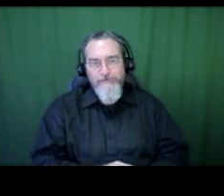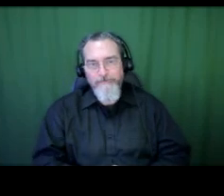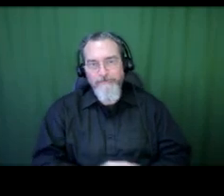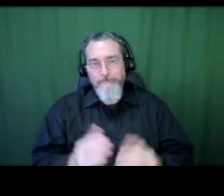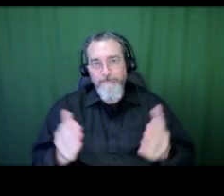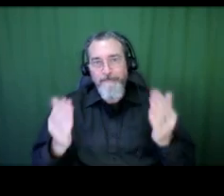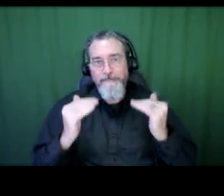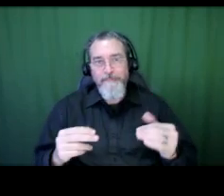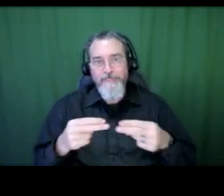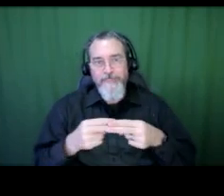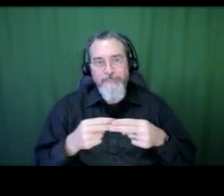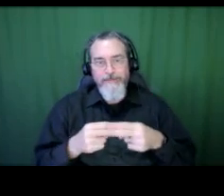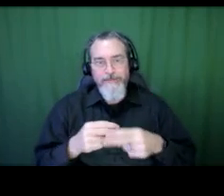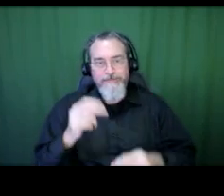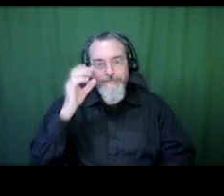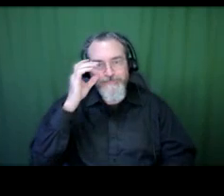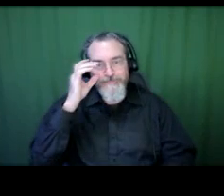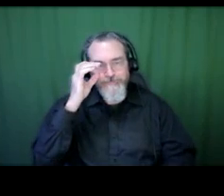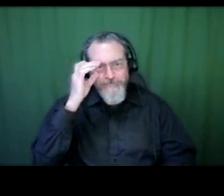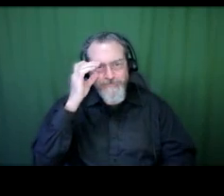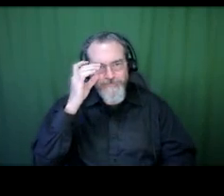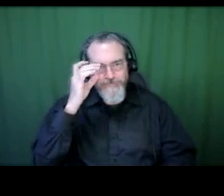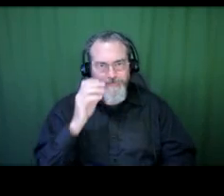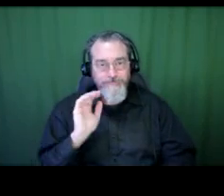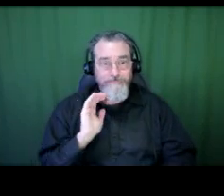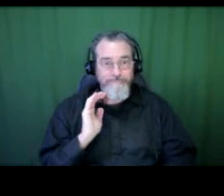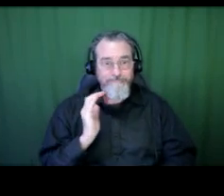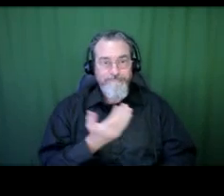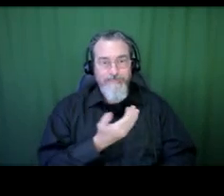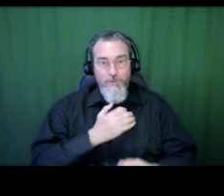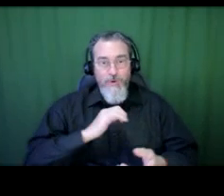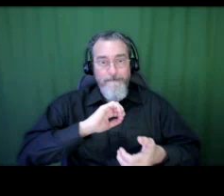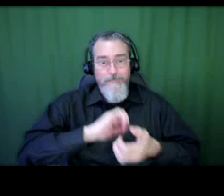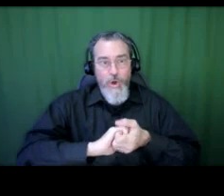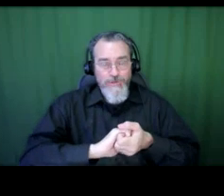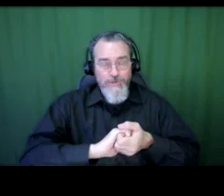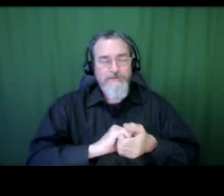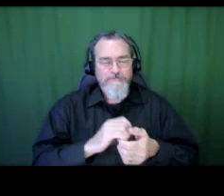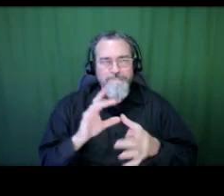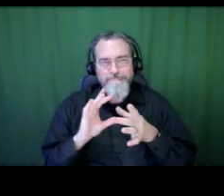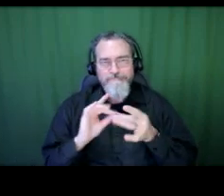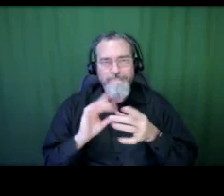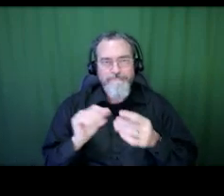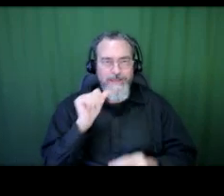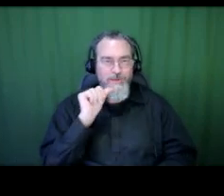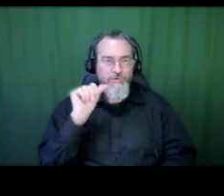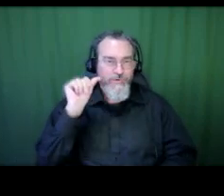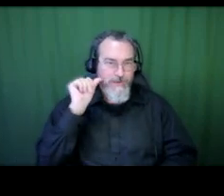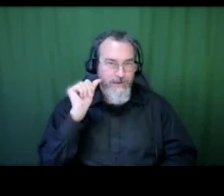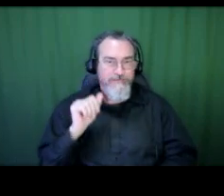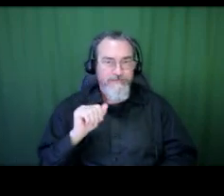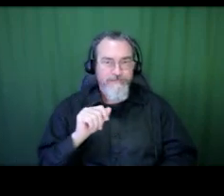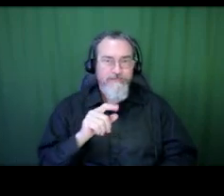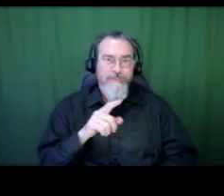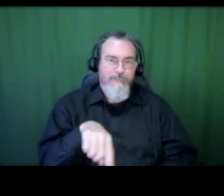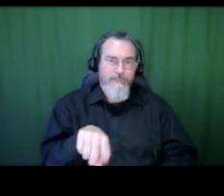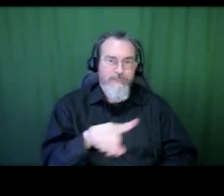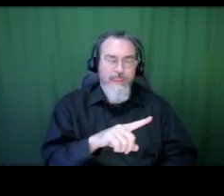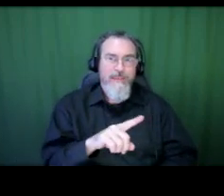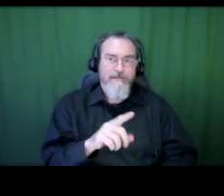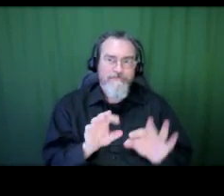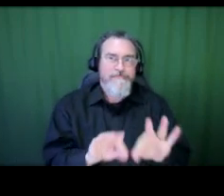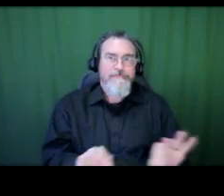slide. I mentioned who our partners were yesterday. These partners are essential to the council and being able to move the